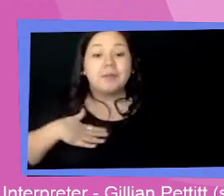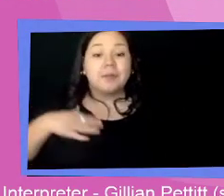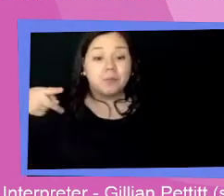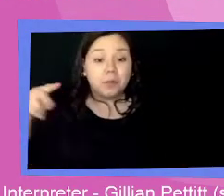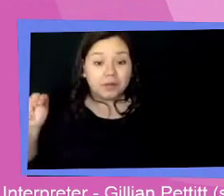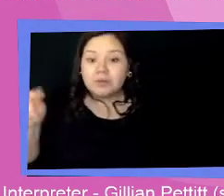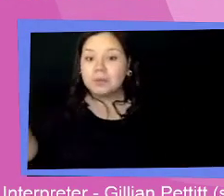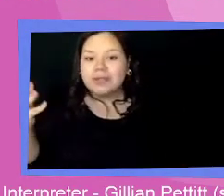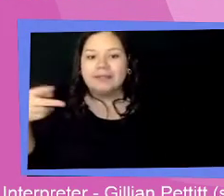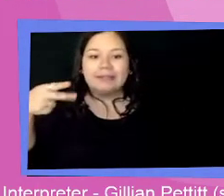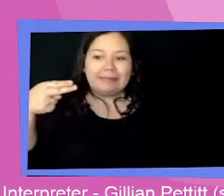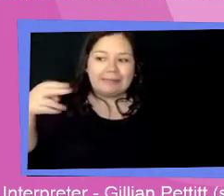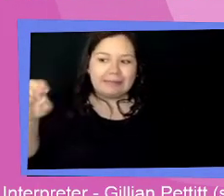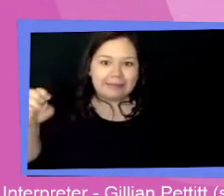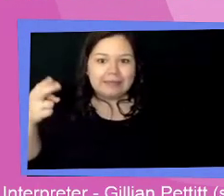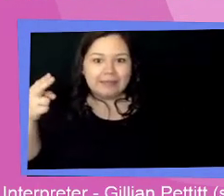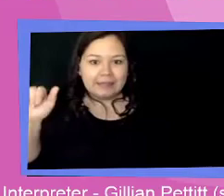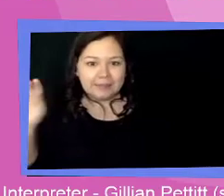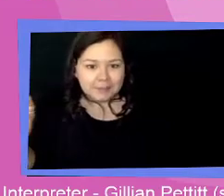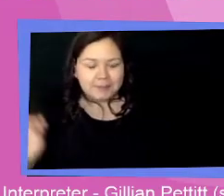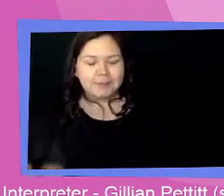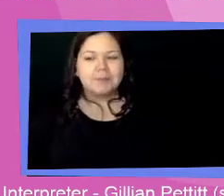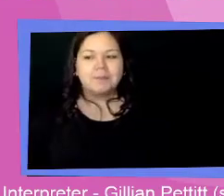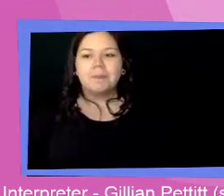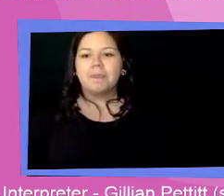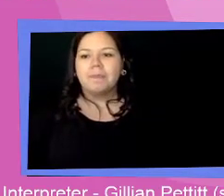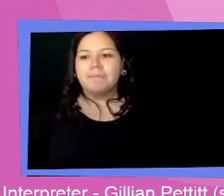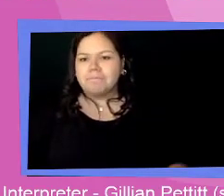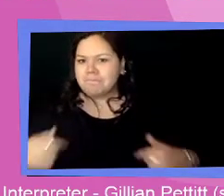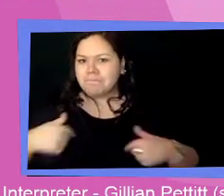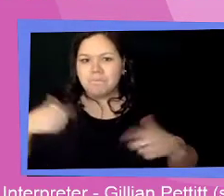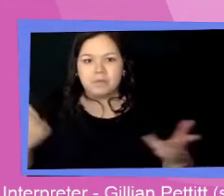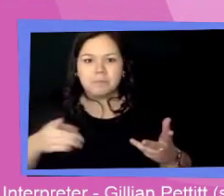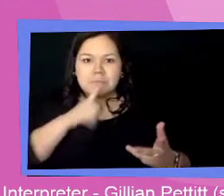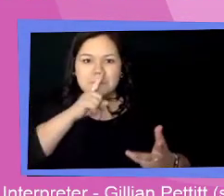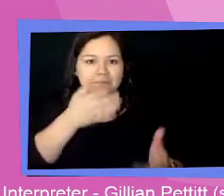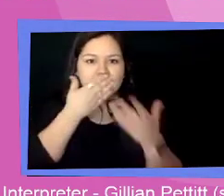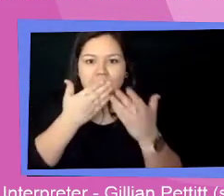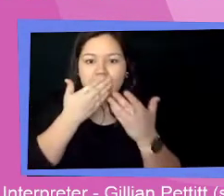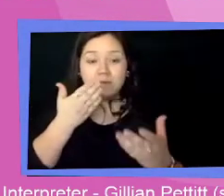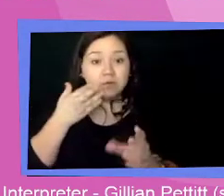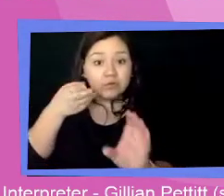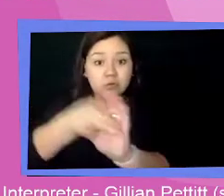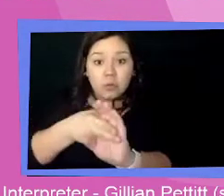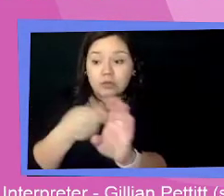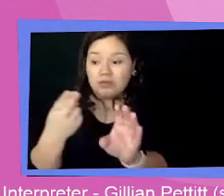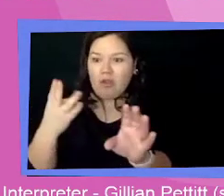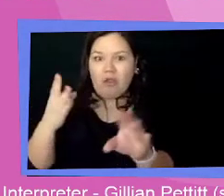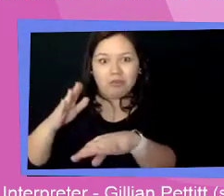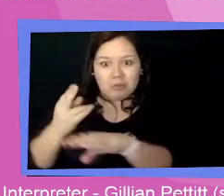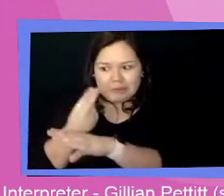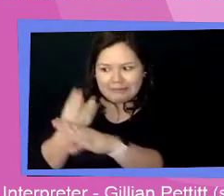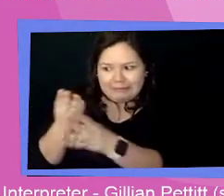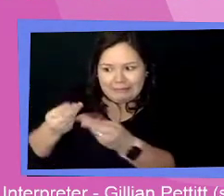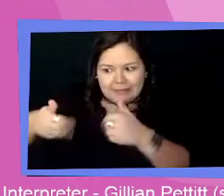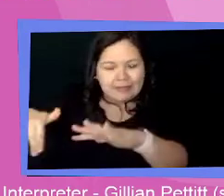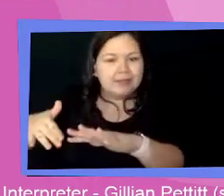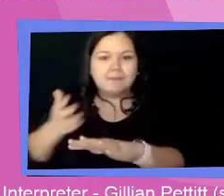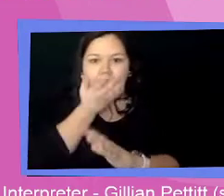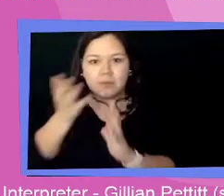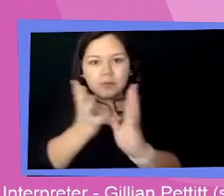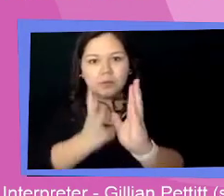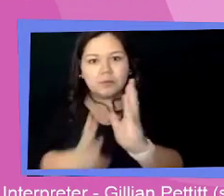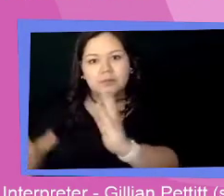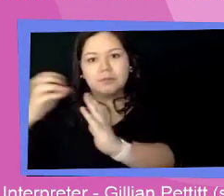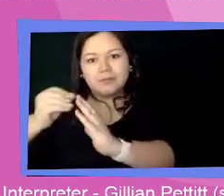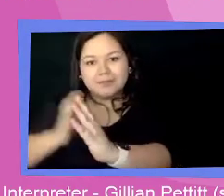he and him. And I'm thankful that I'm talking to you today from the unceded territories of the Musqueam, Squamish,